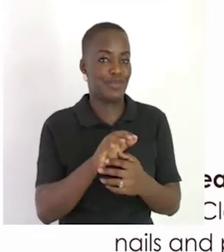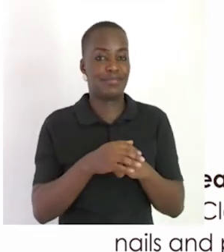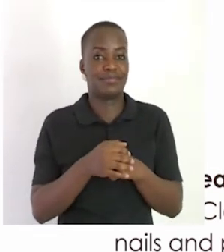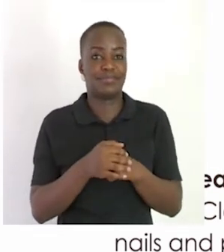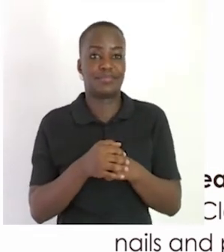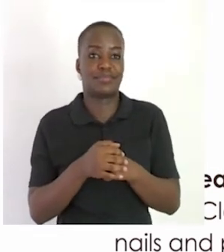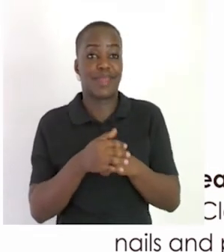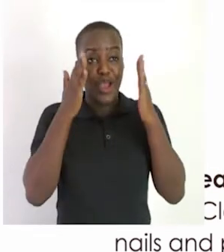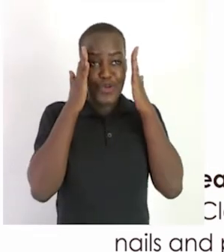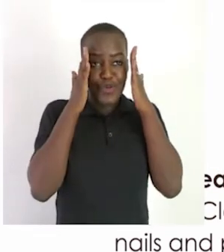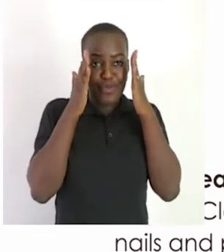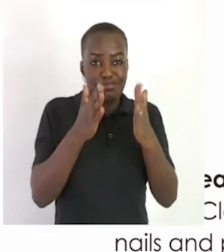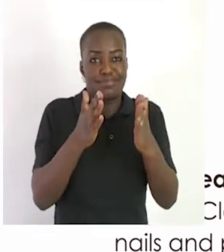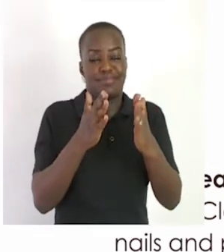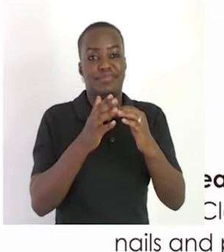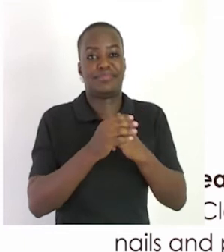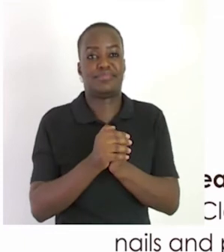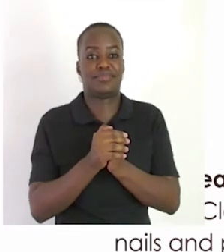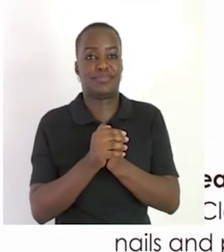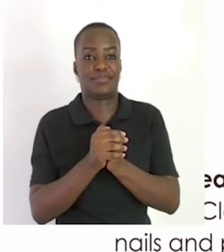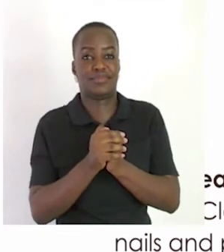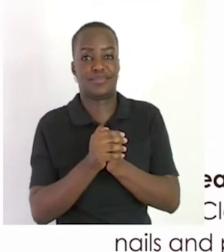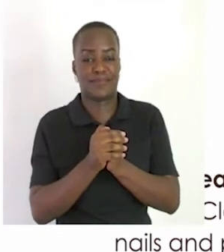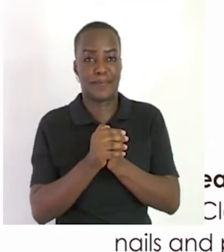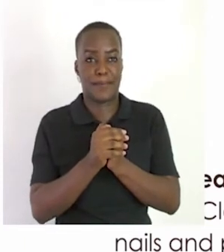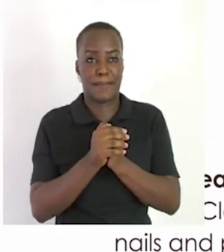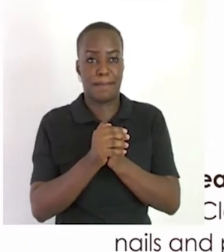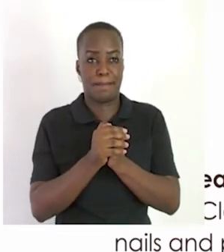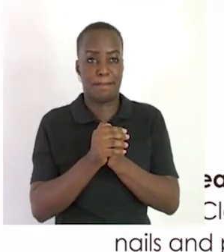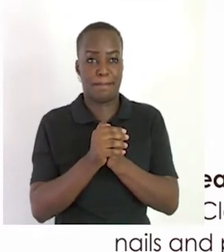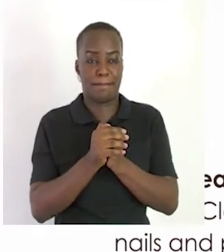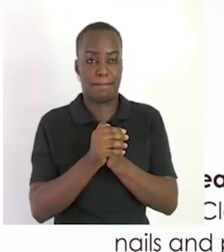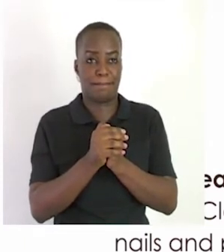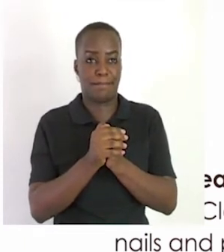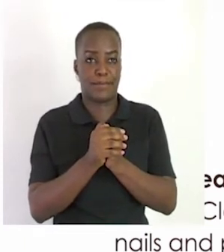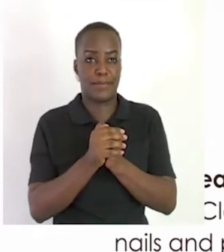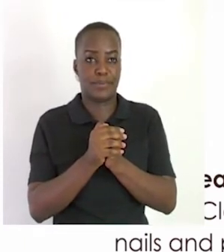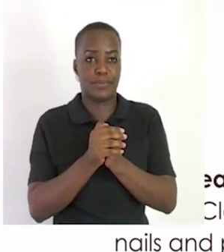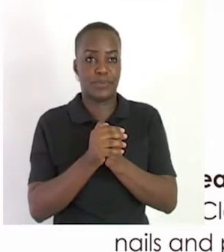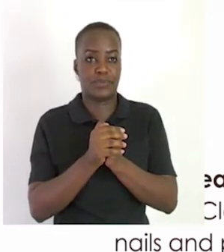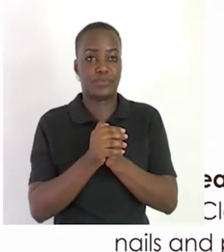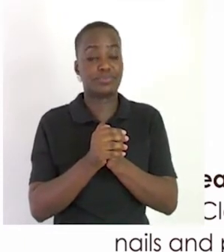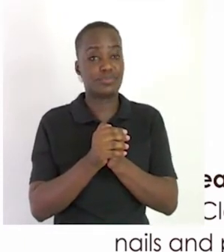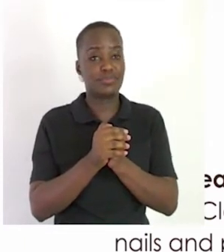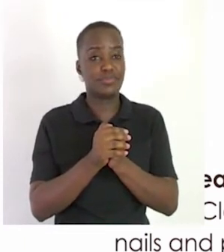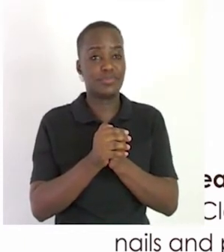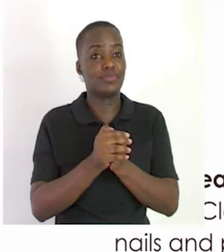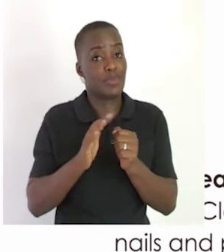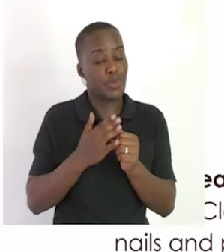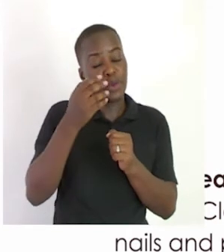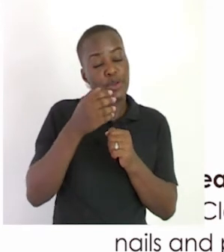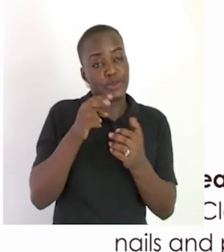to please listen, and you're also going to look. If you want to read the story with